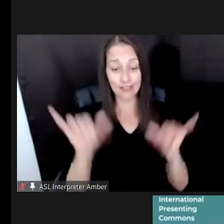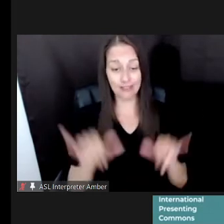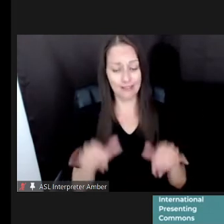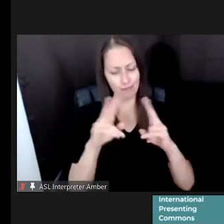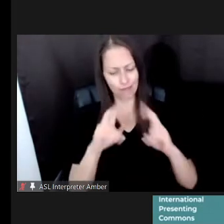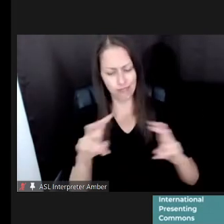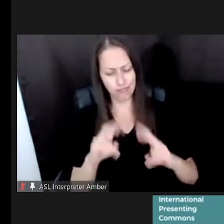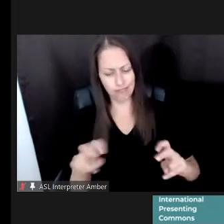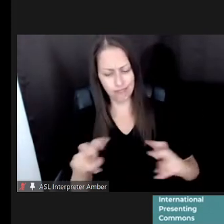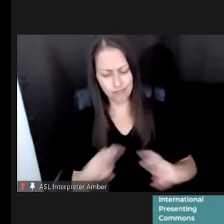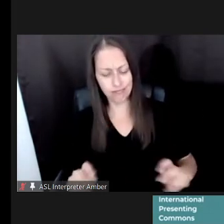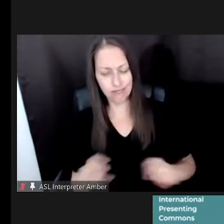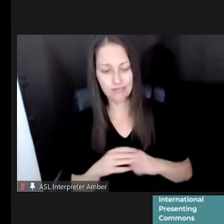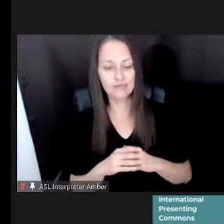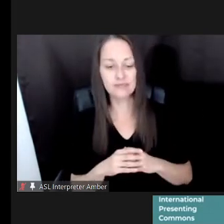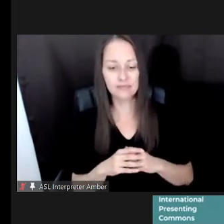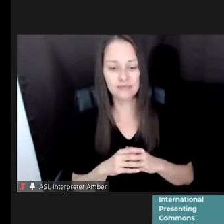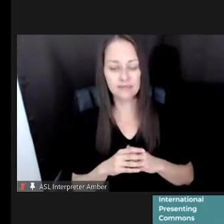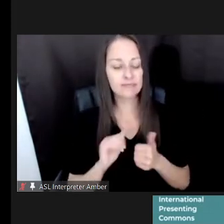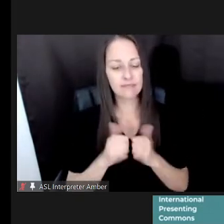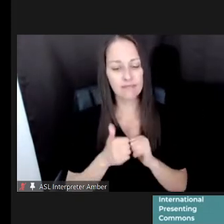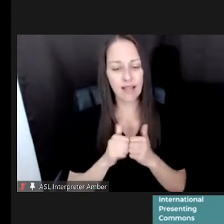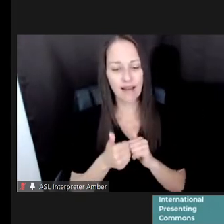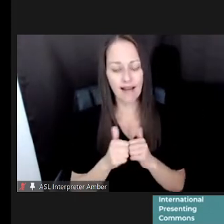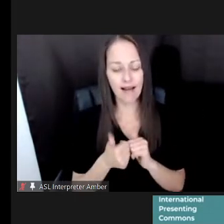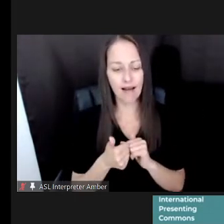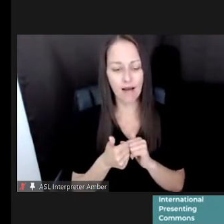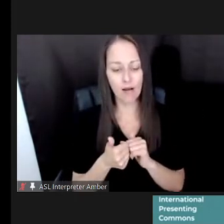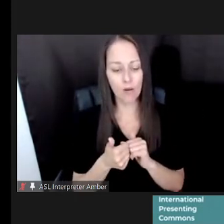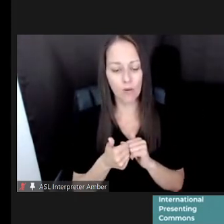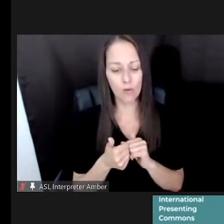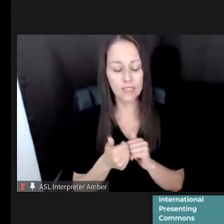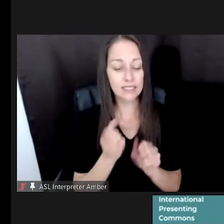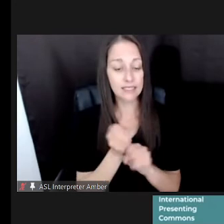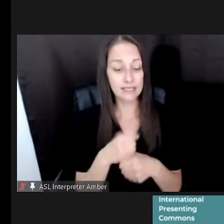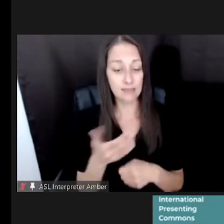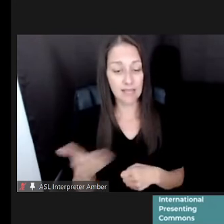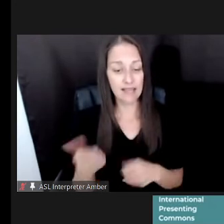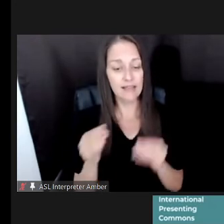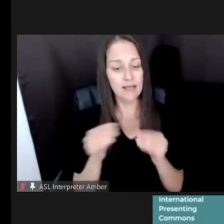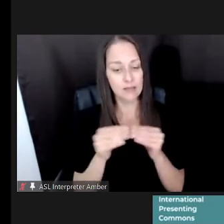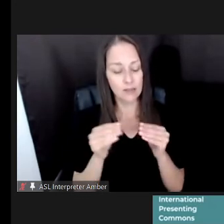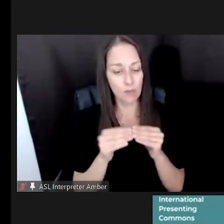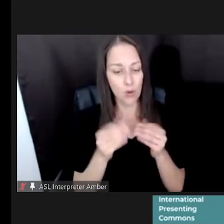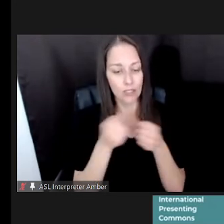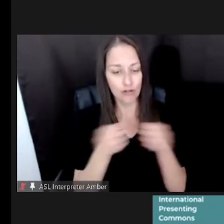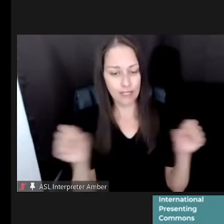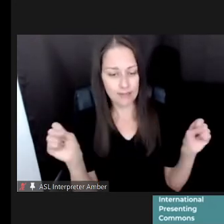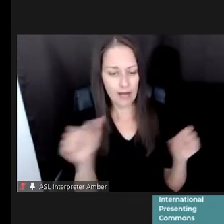how to make things more transparent,